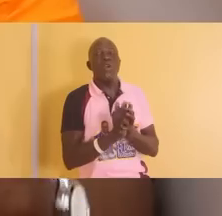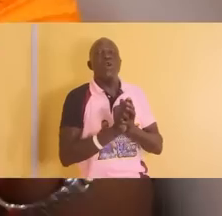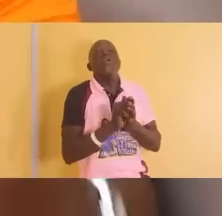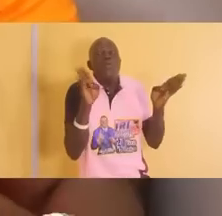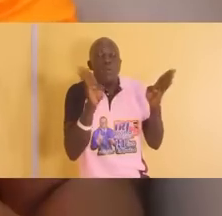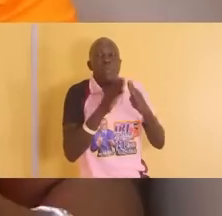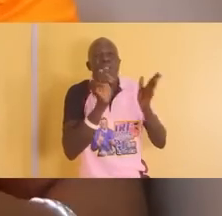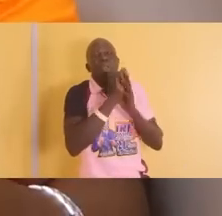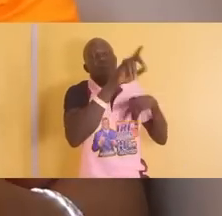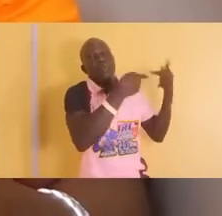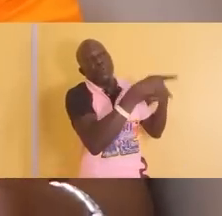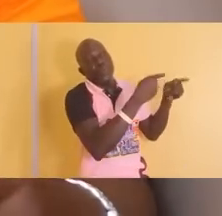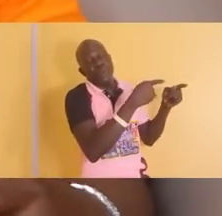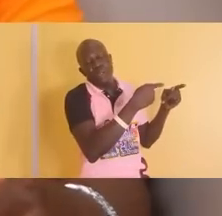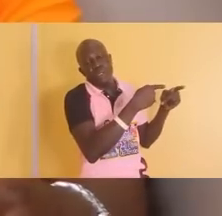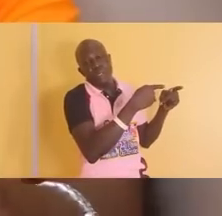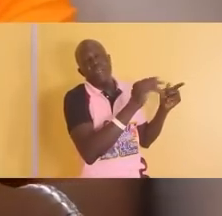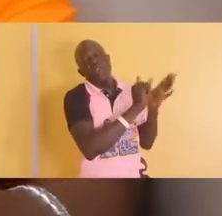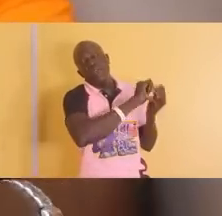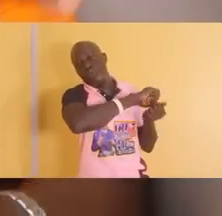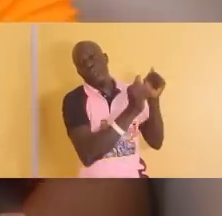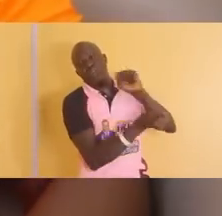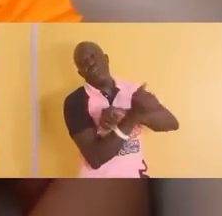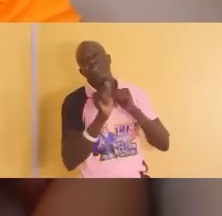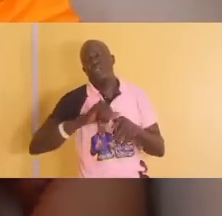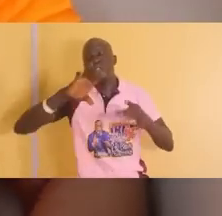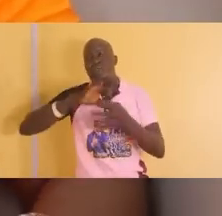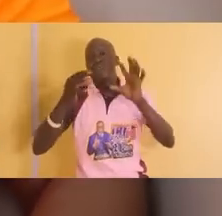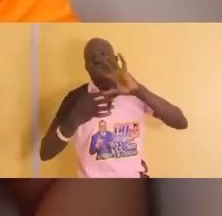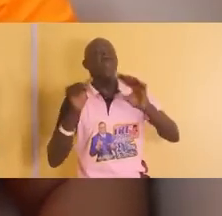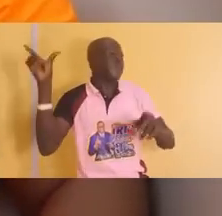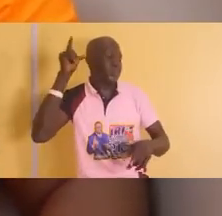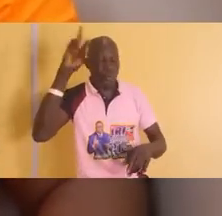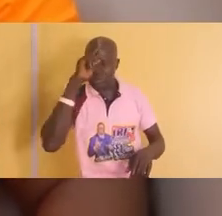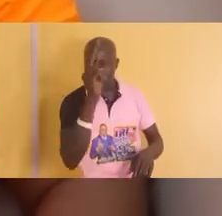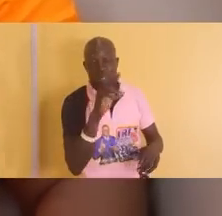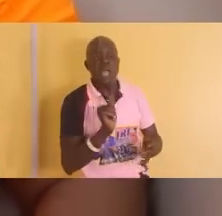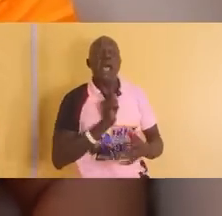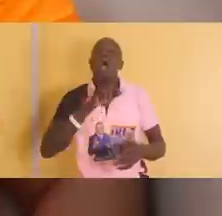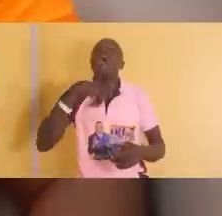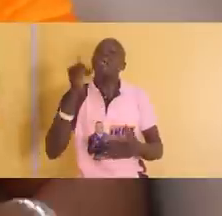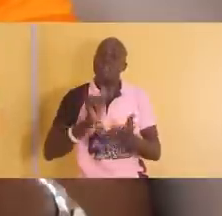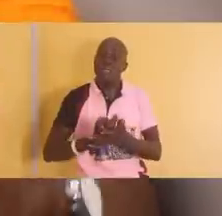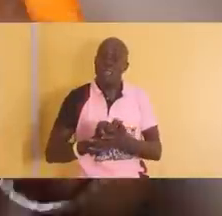God. Encounter with the prophet. Oh, my change is story. Transform one's life. Listen to me, sir.